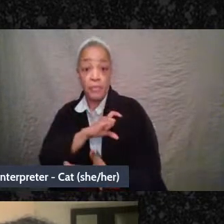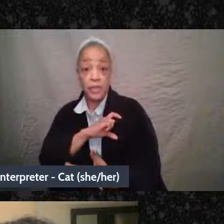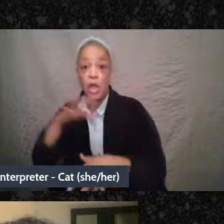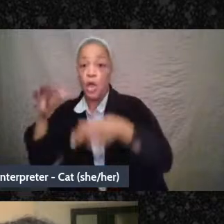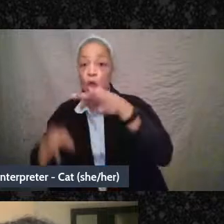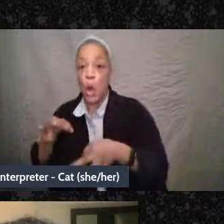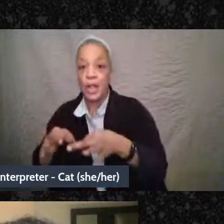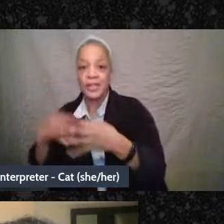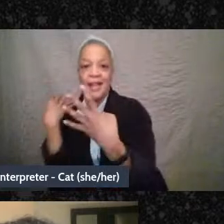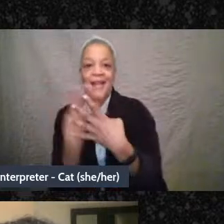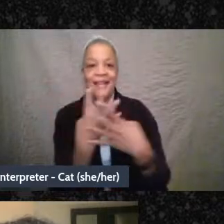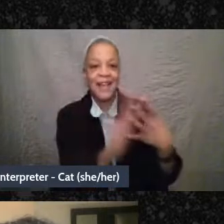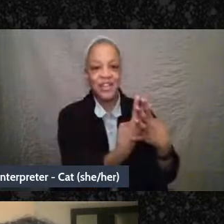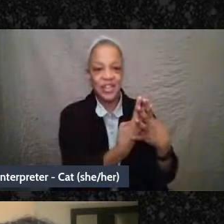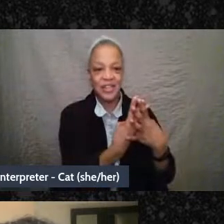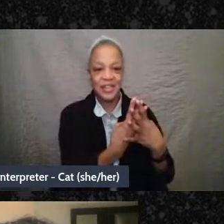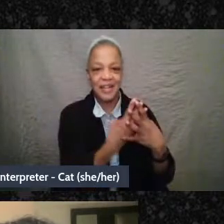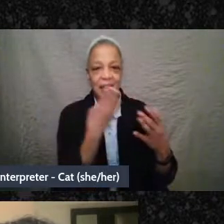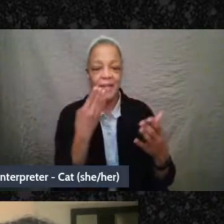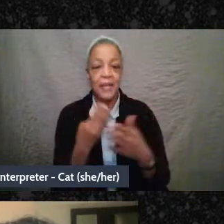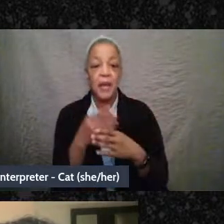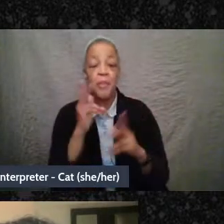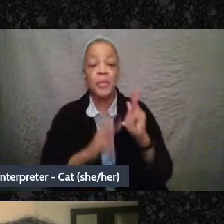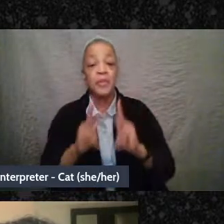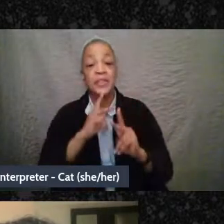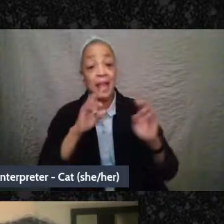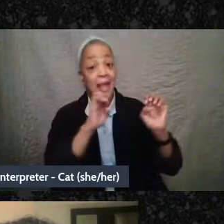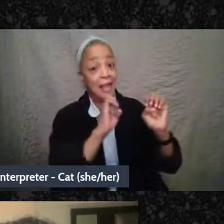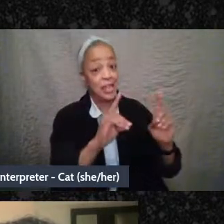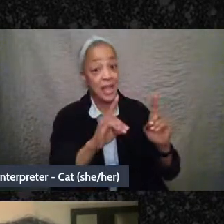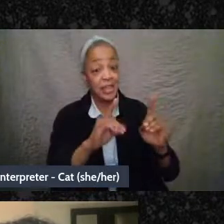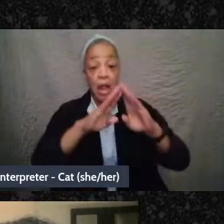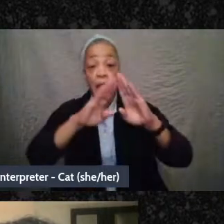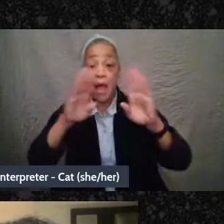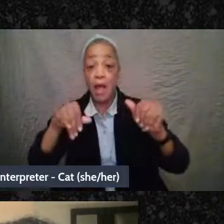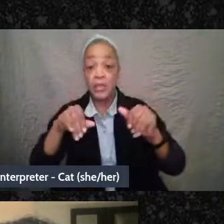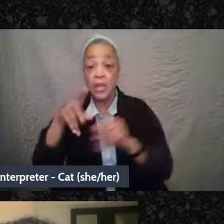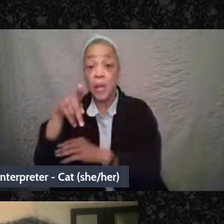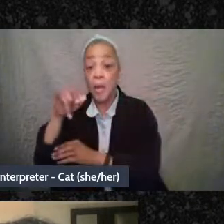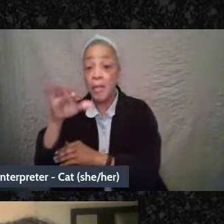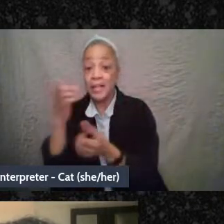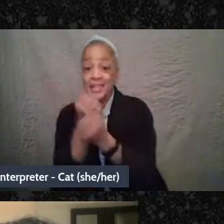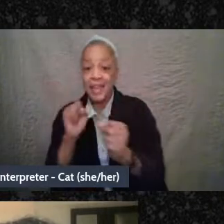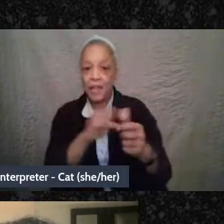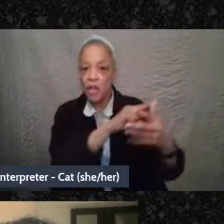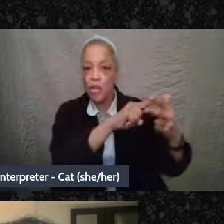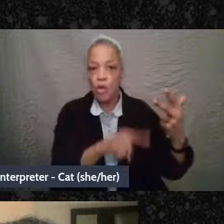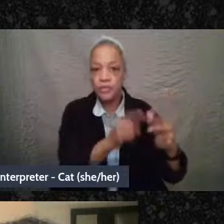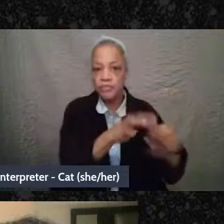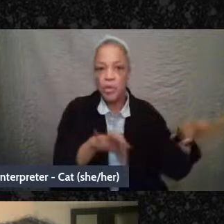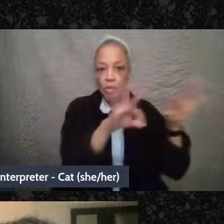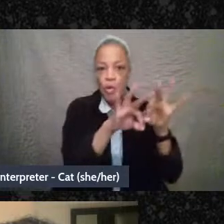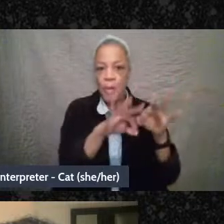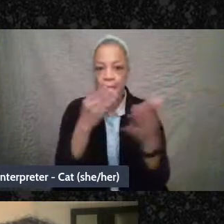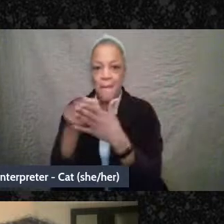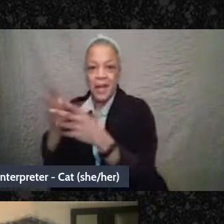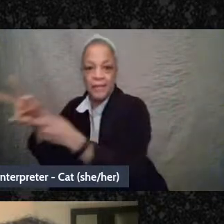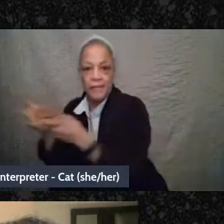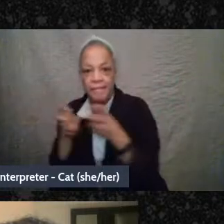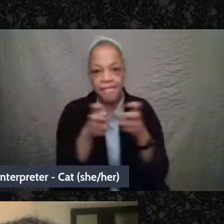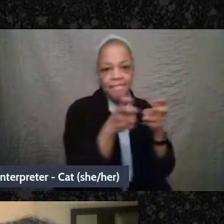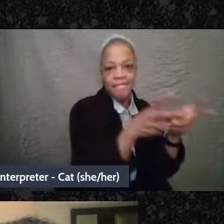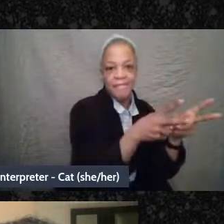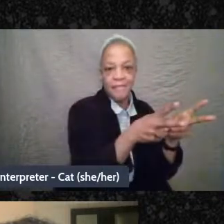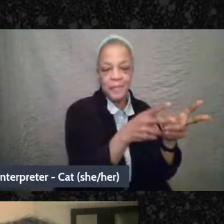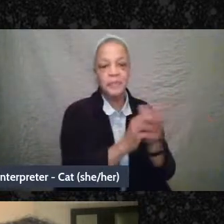saying education, housing, and public safety. And while the demand that we have consistently had has been divest and